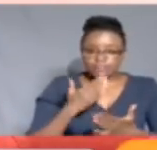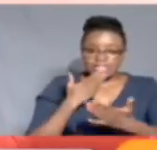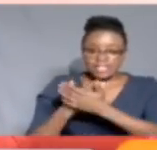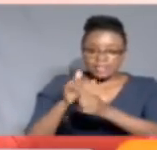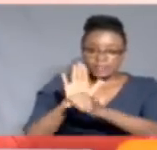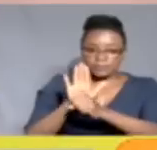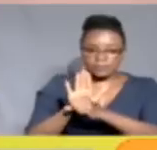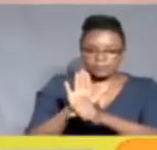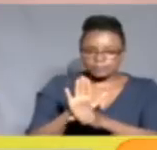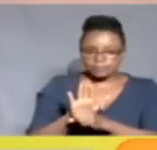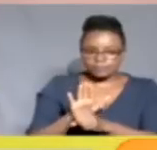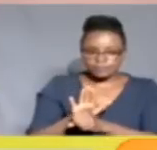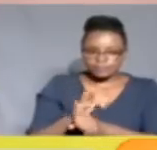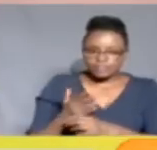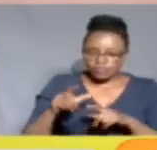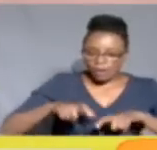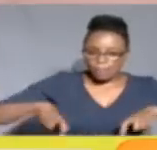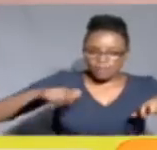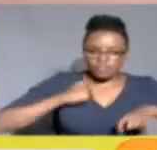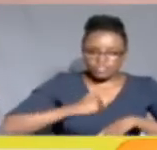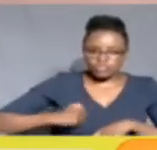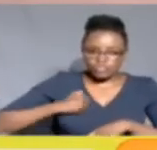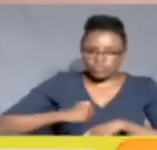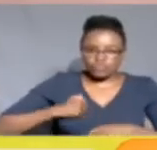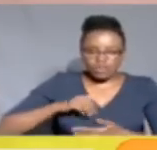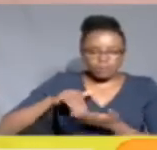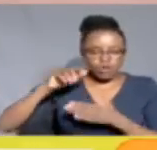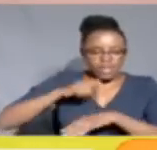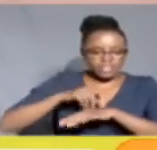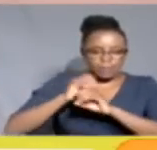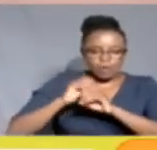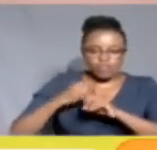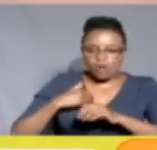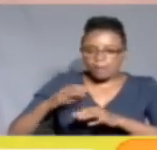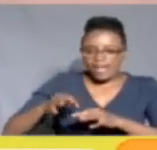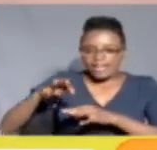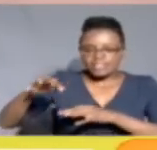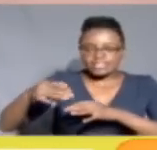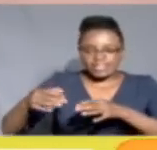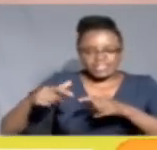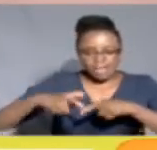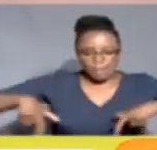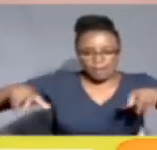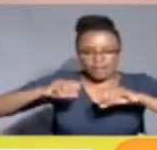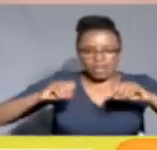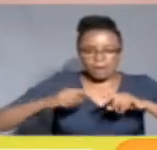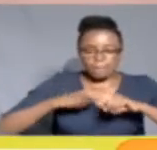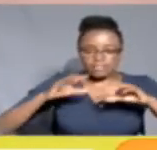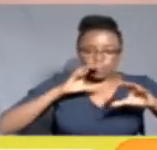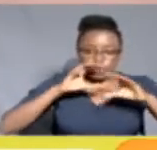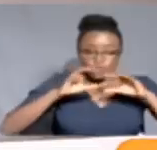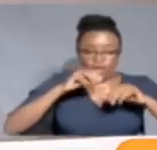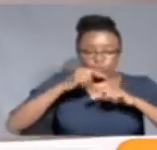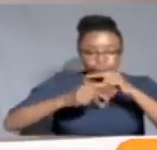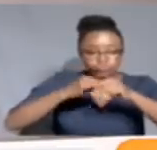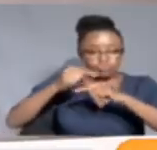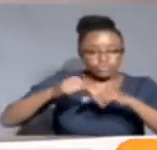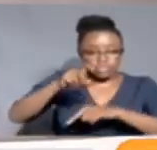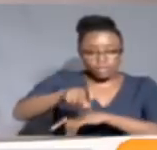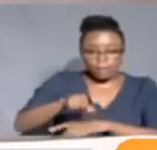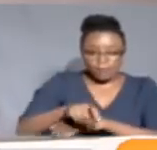much to my panelists. I'm so sorry I couldn't give more time to my extended panel, but it's certainly a conversation that needs to